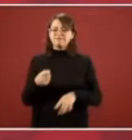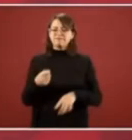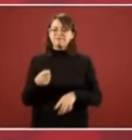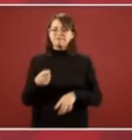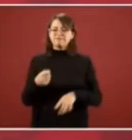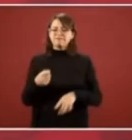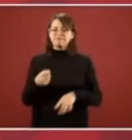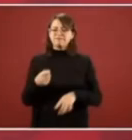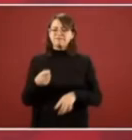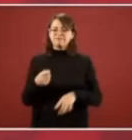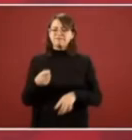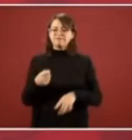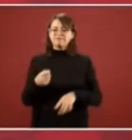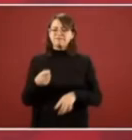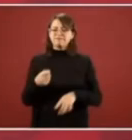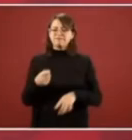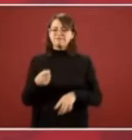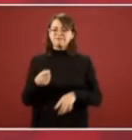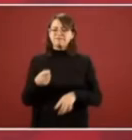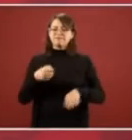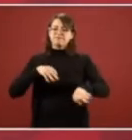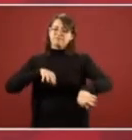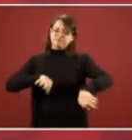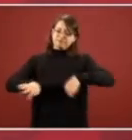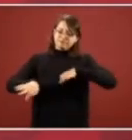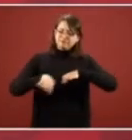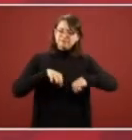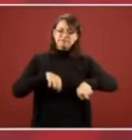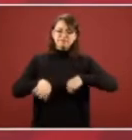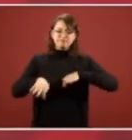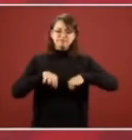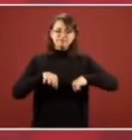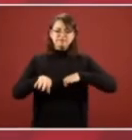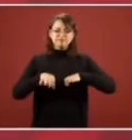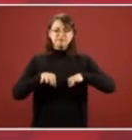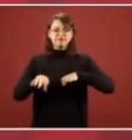Reinforcing very much all the work.